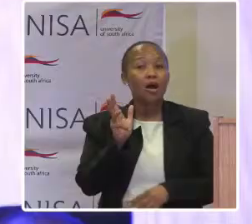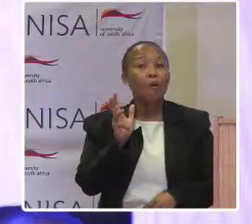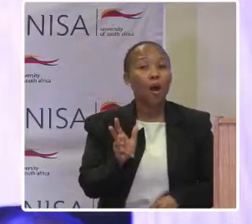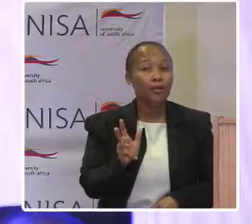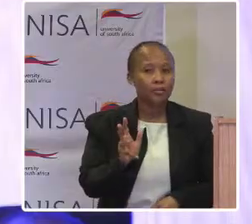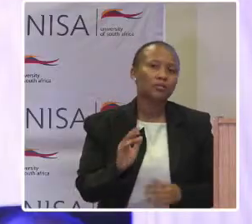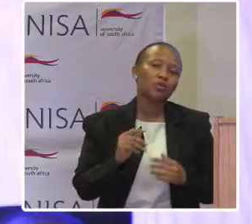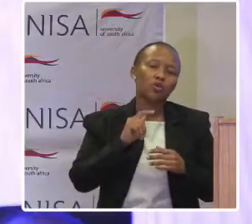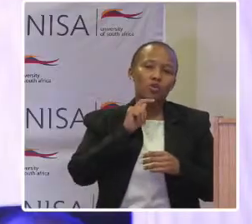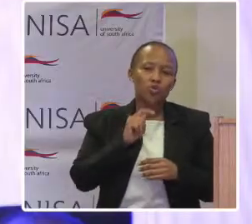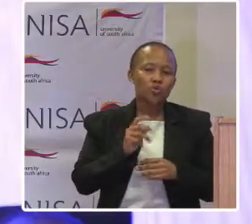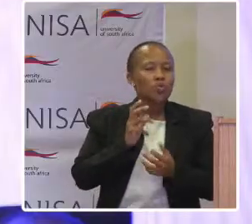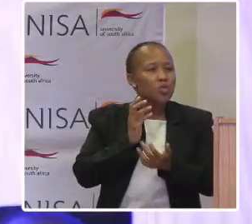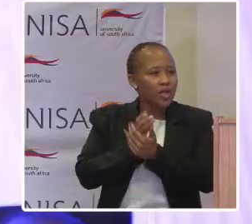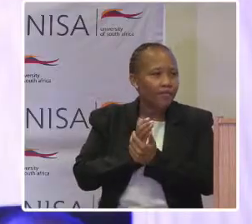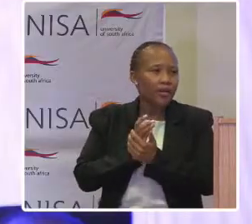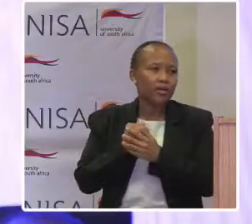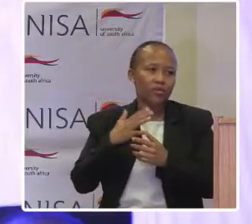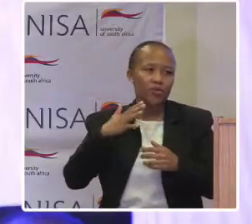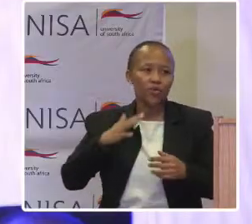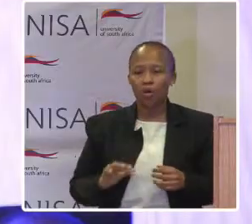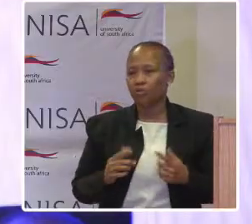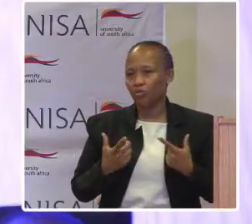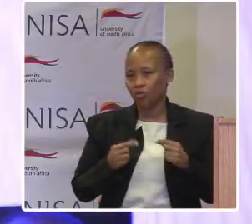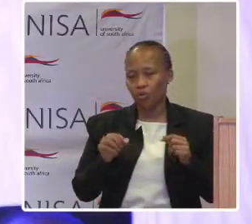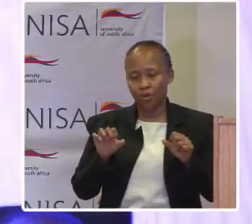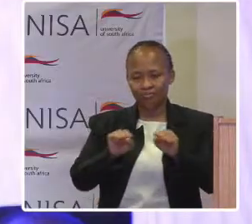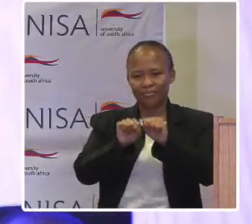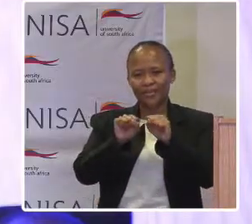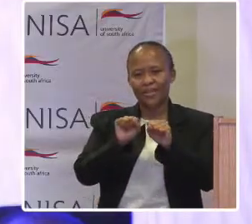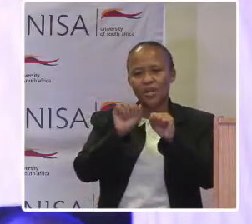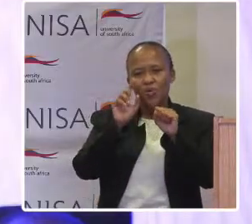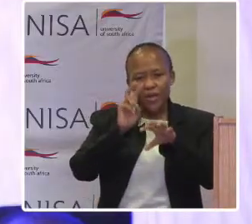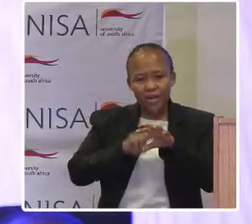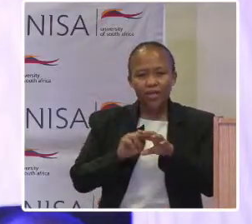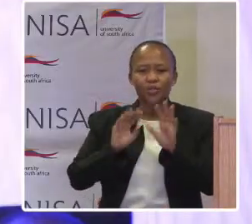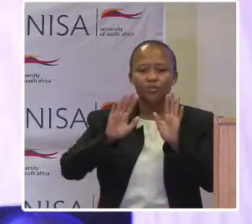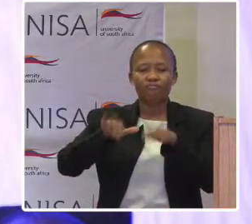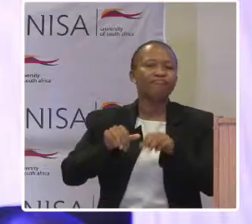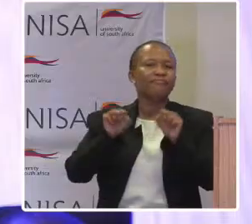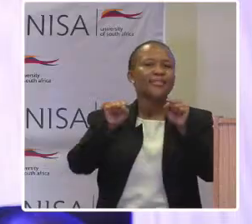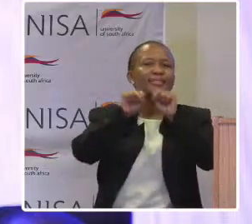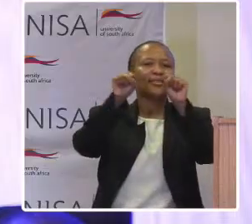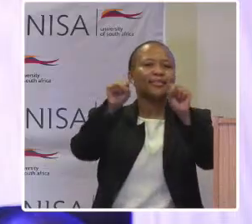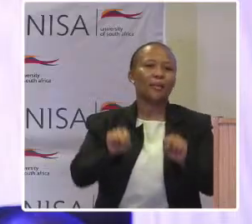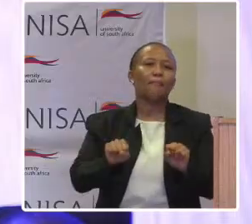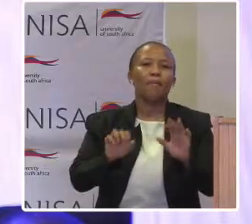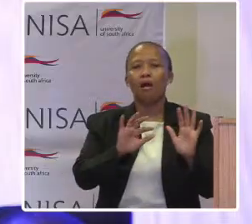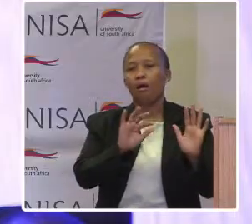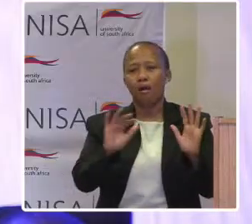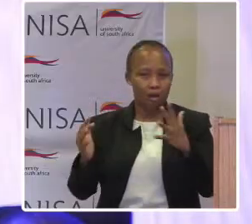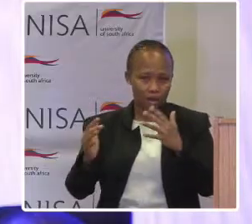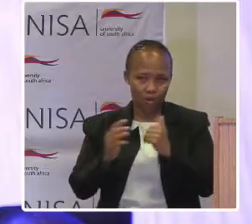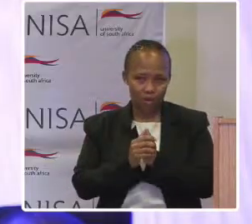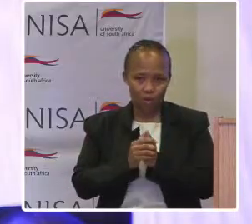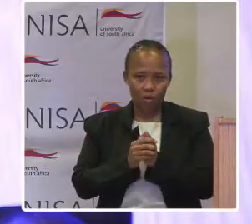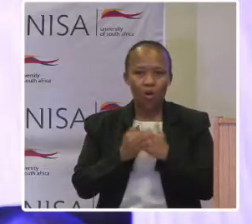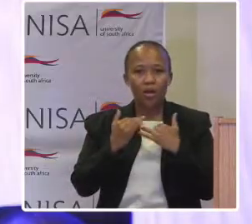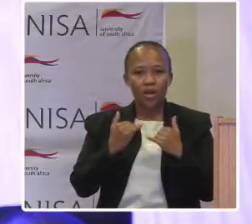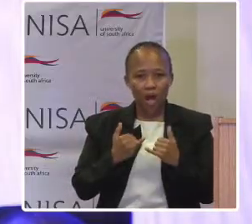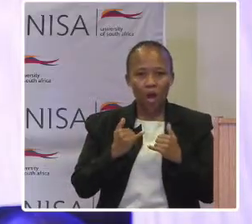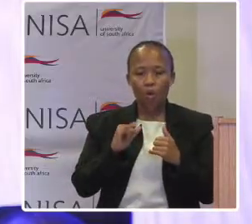definitely need to run away from the system of applying our mind in the